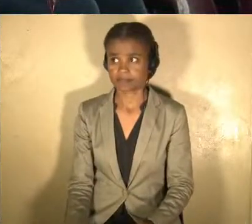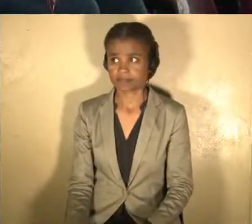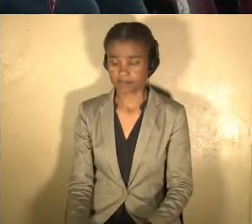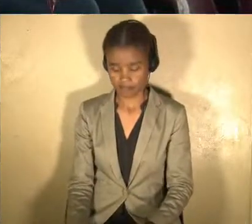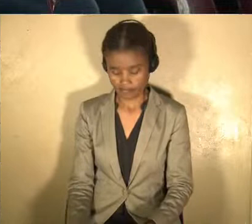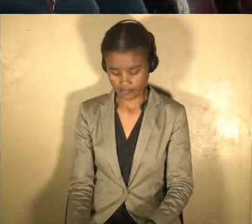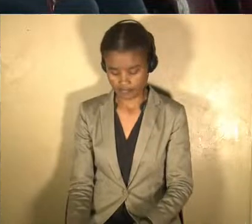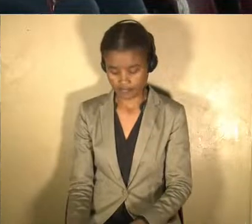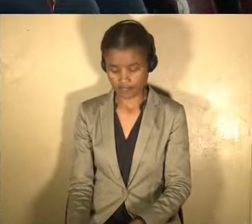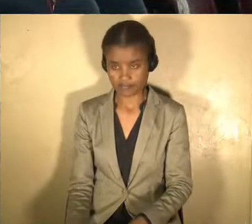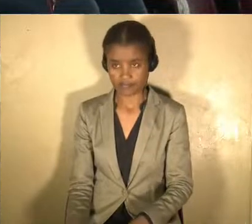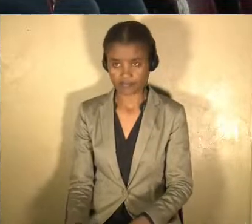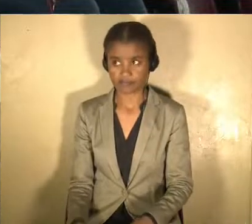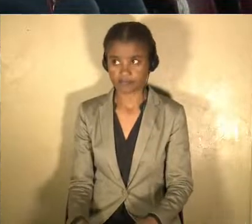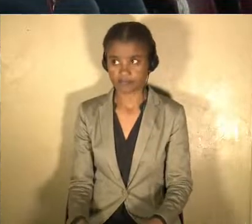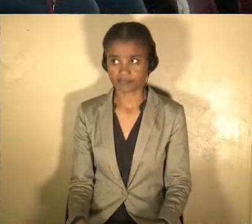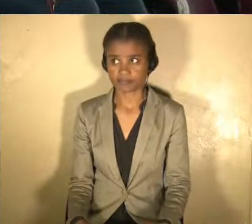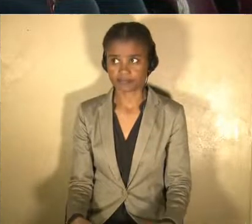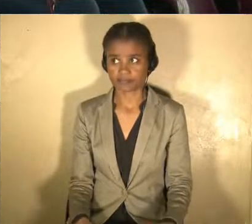Okay.